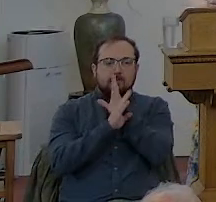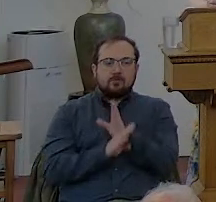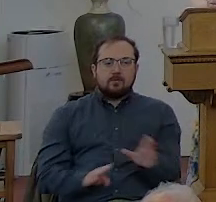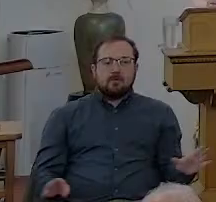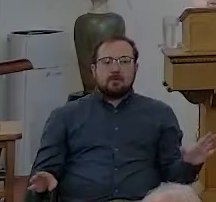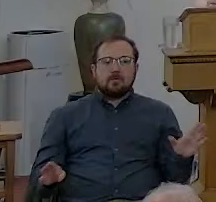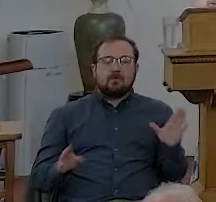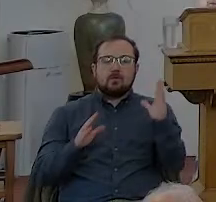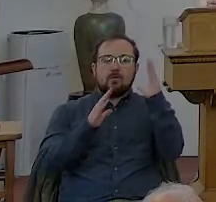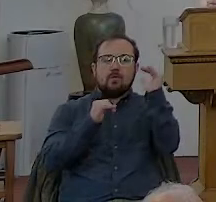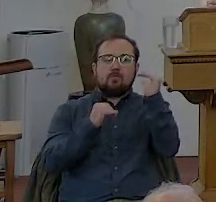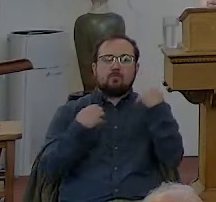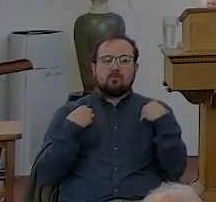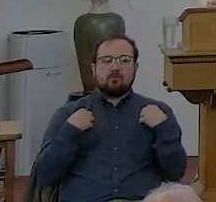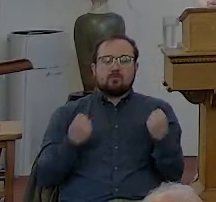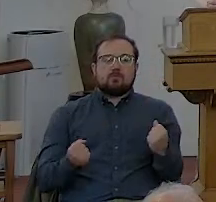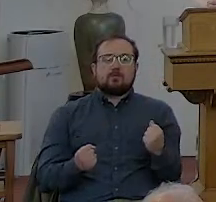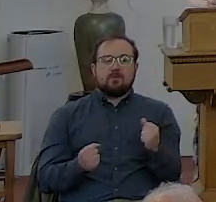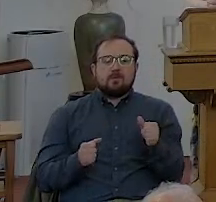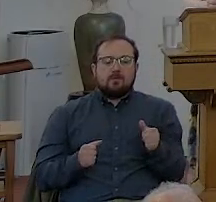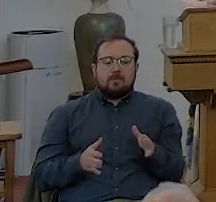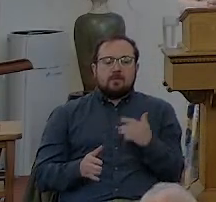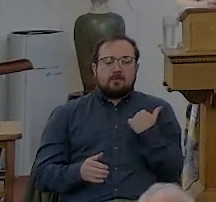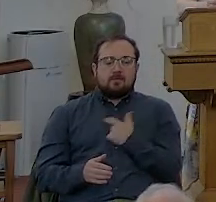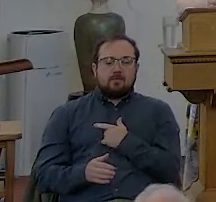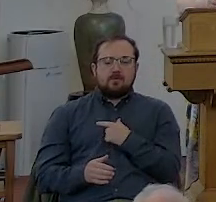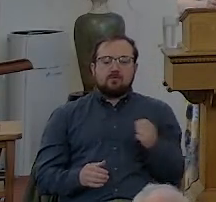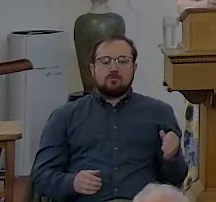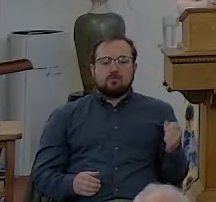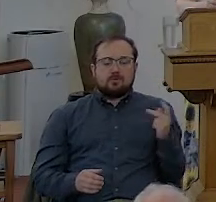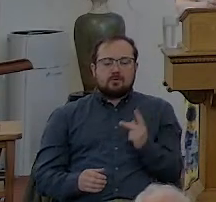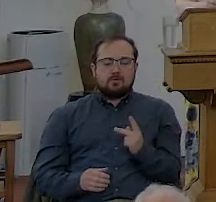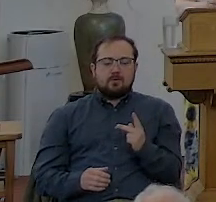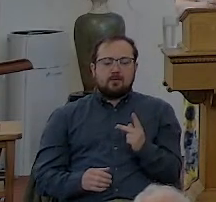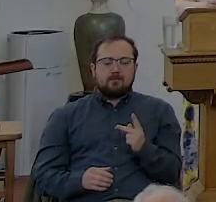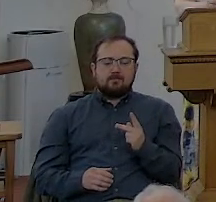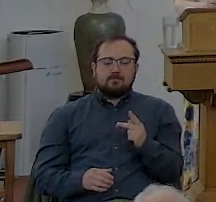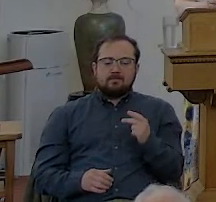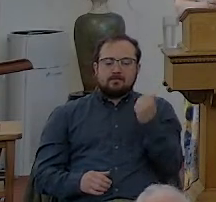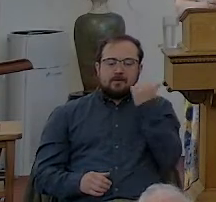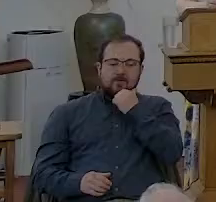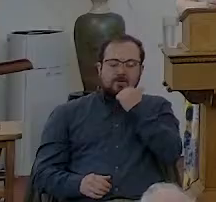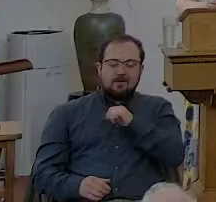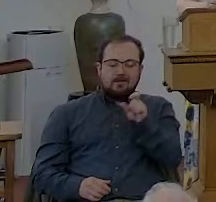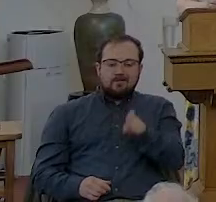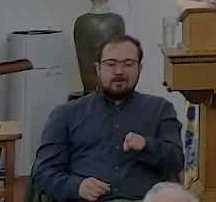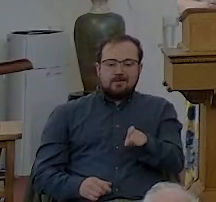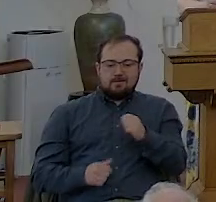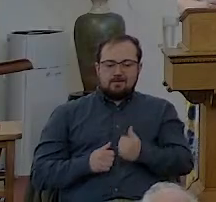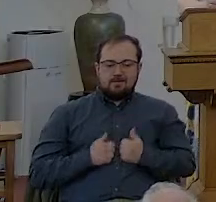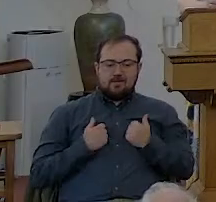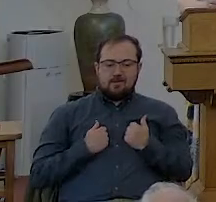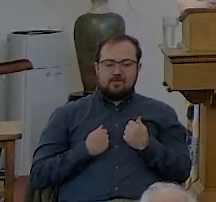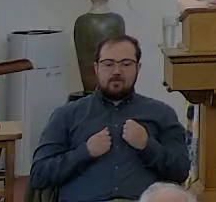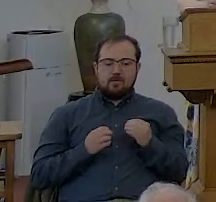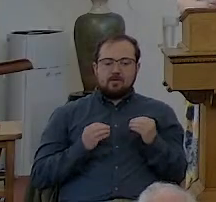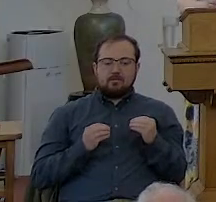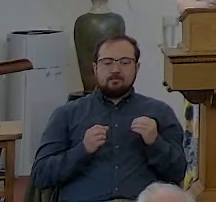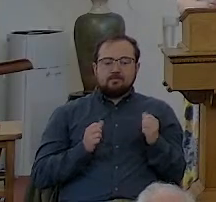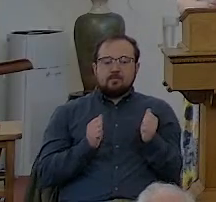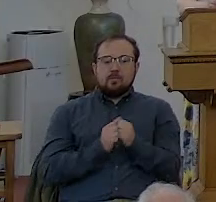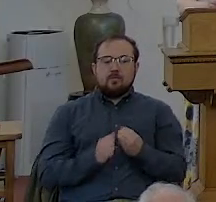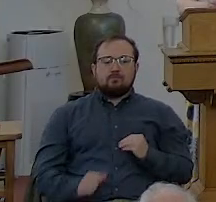strength, and which allows us to return to the demand of daily life with renewed vitality and